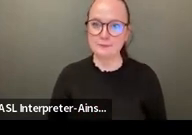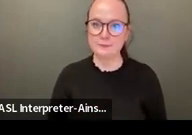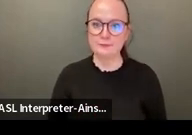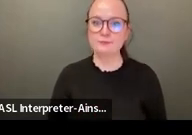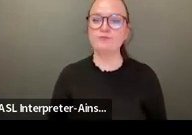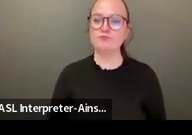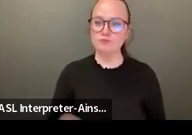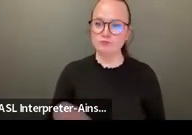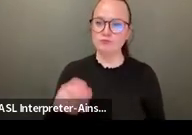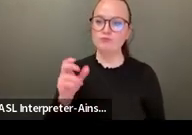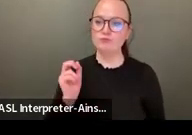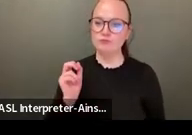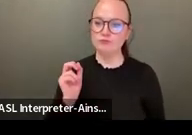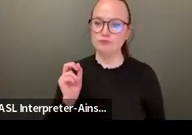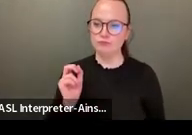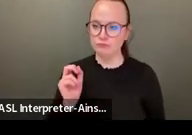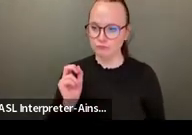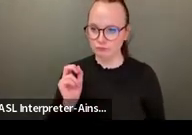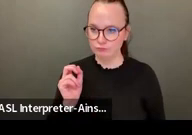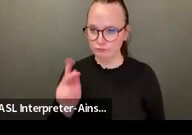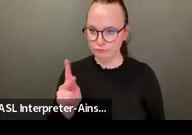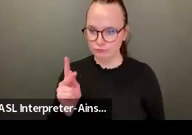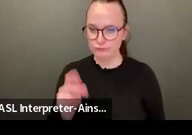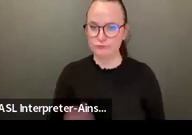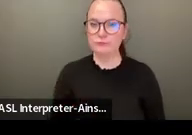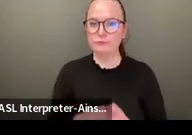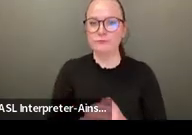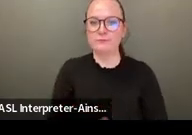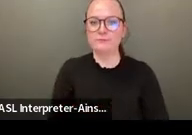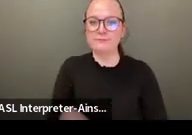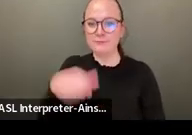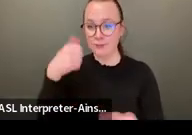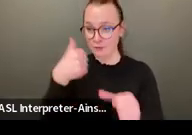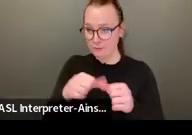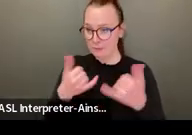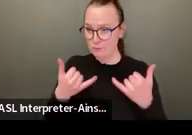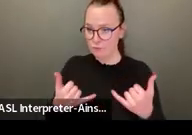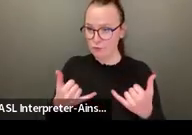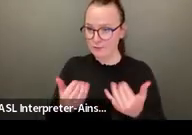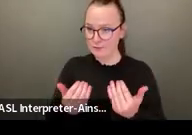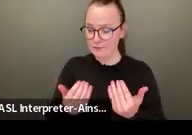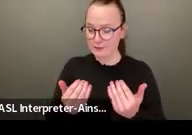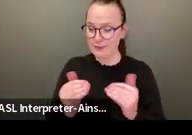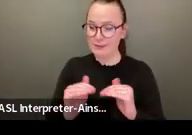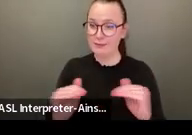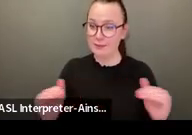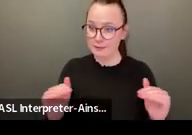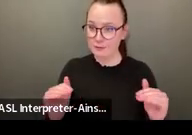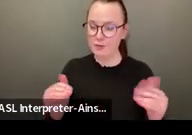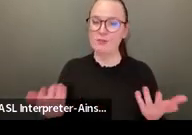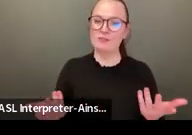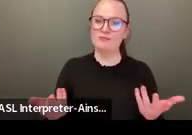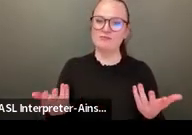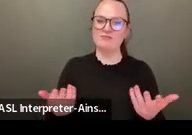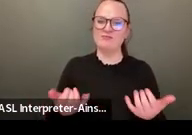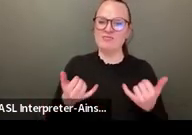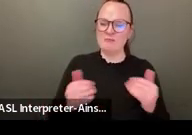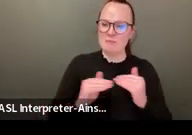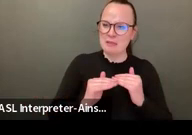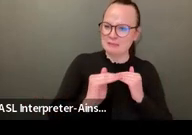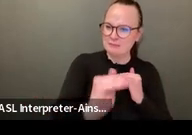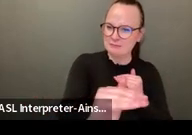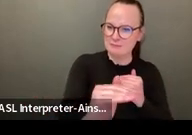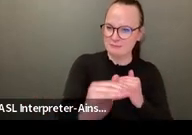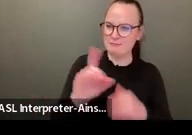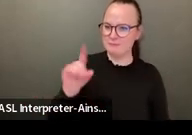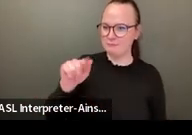All right, and remember what your present level is. It's baseline data. You don't even have to say the words present level